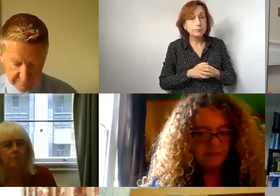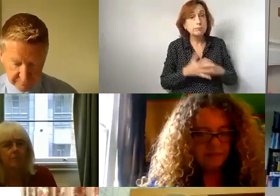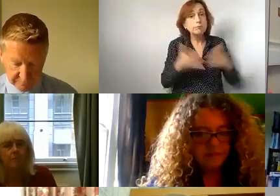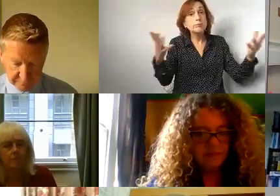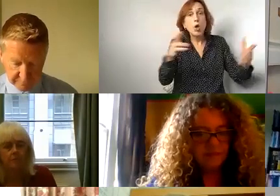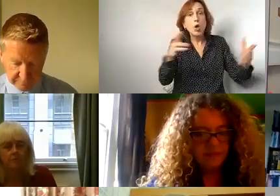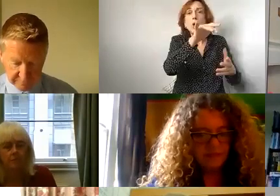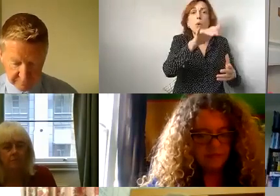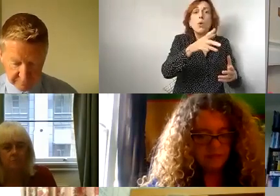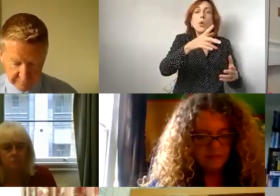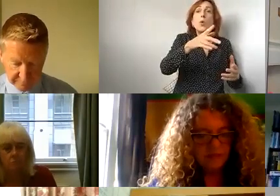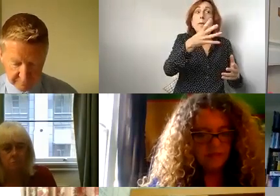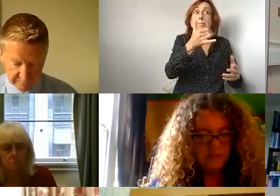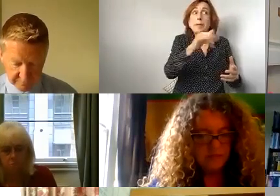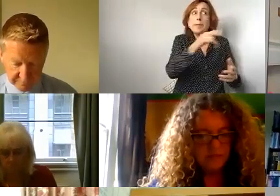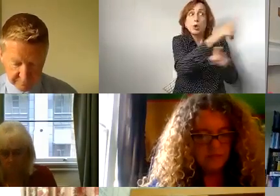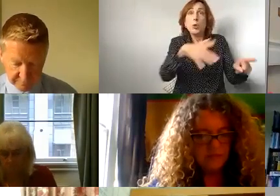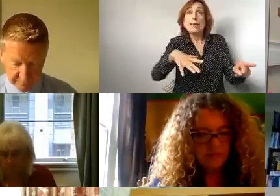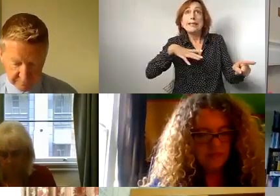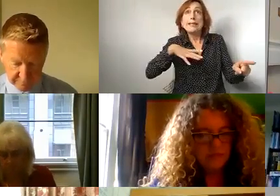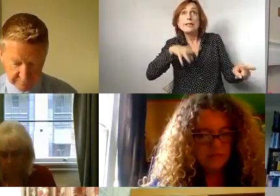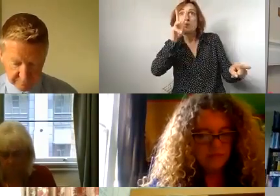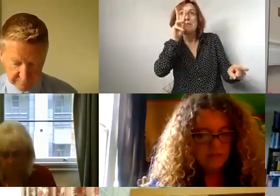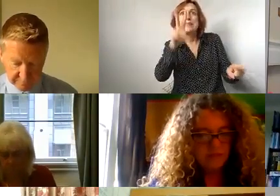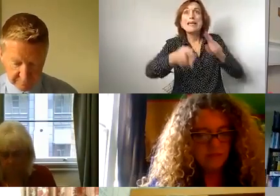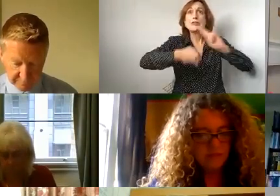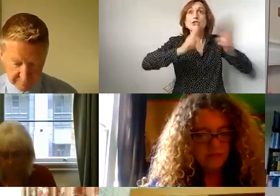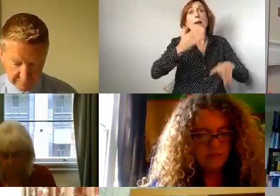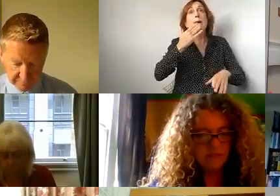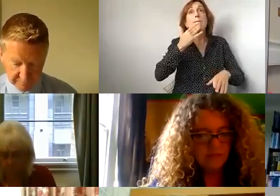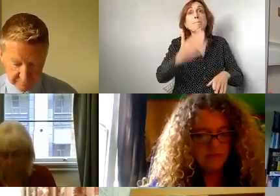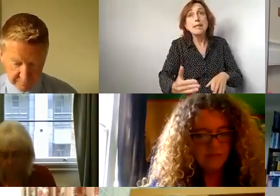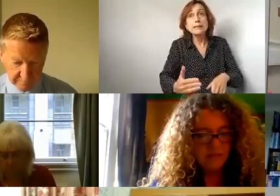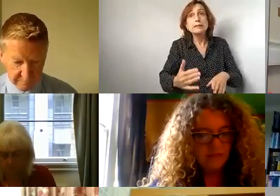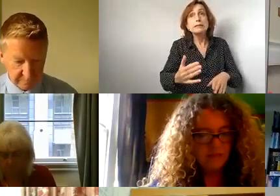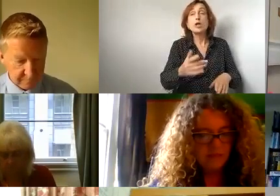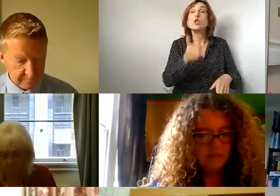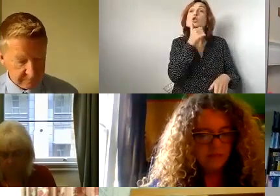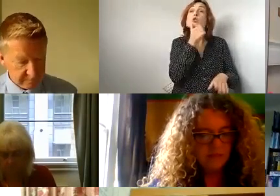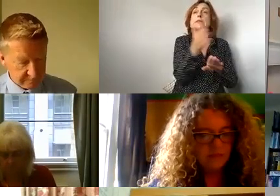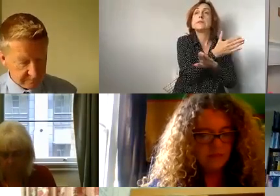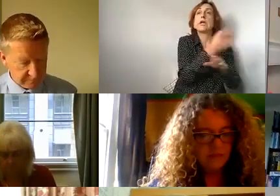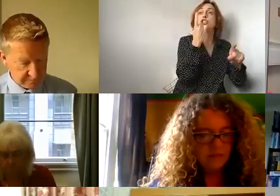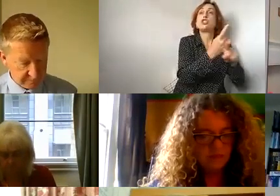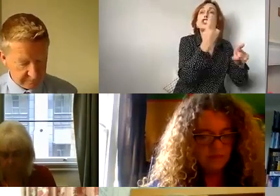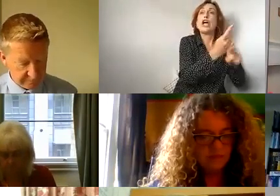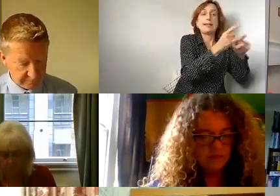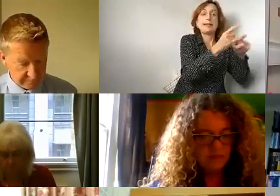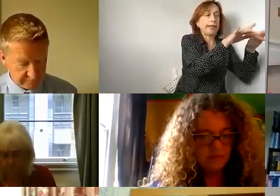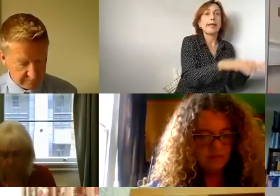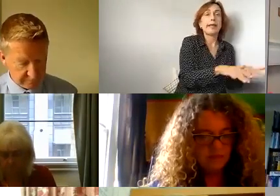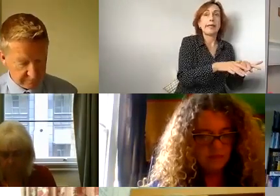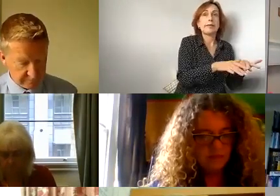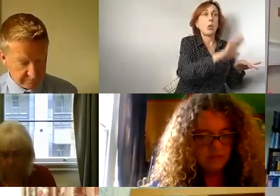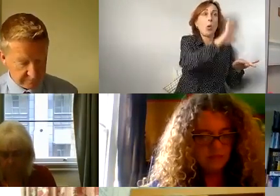If you need to see the British Sign Language interpreter, can you please send a chat message using the chat function to all panelists